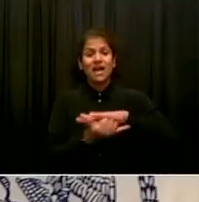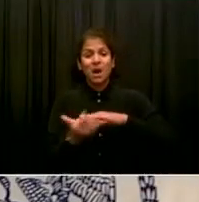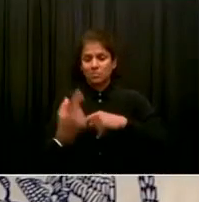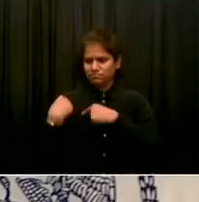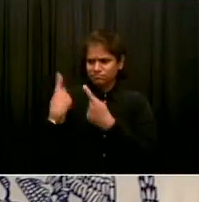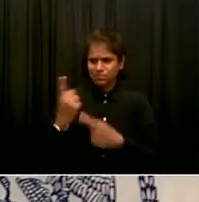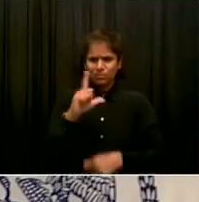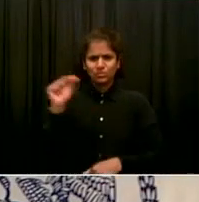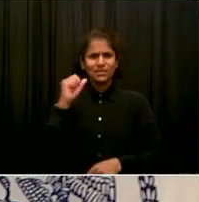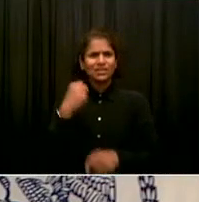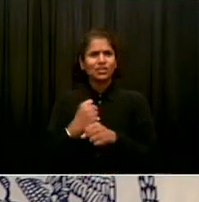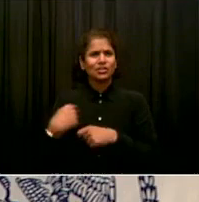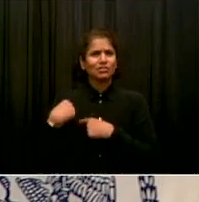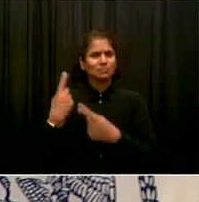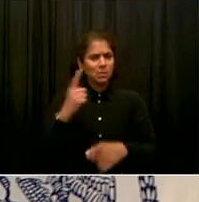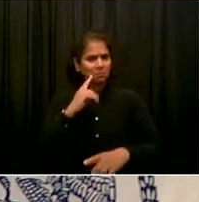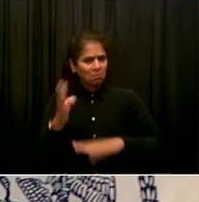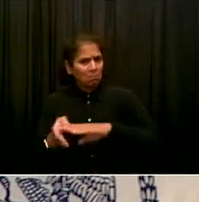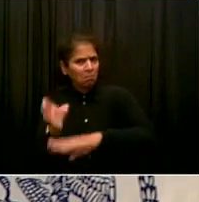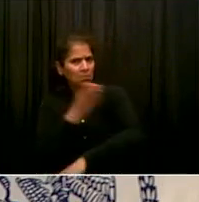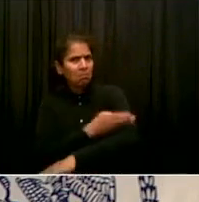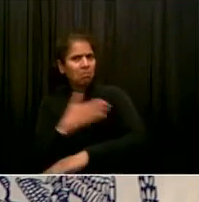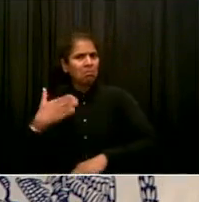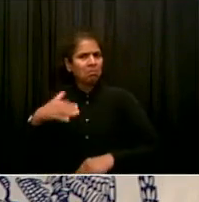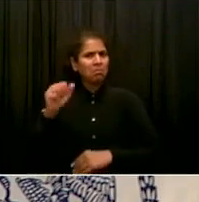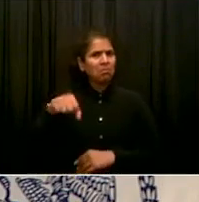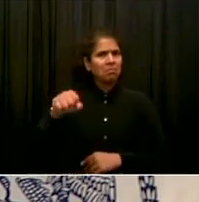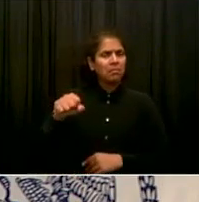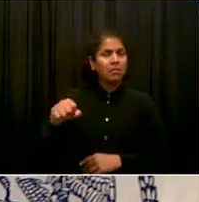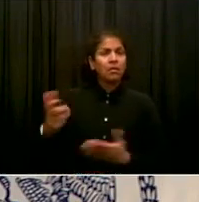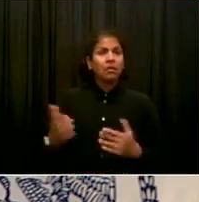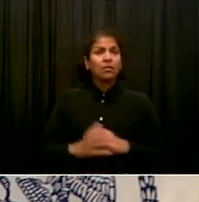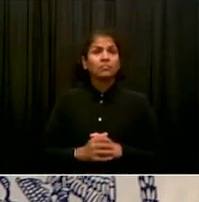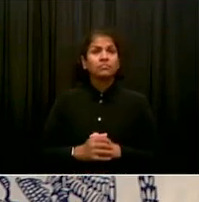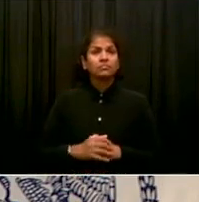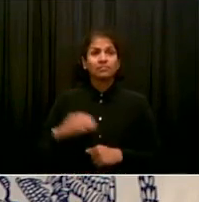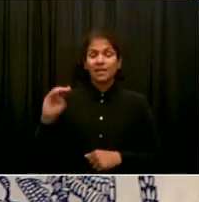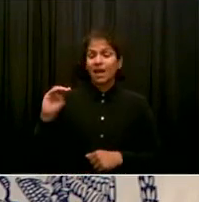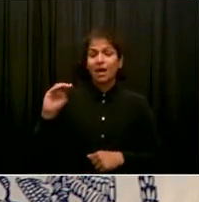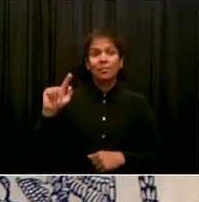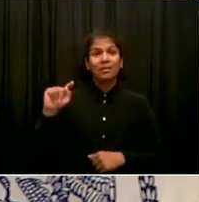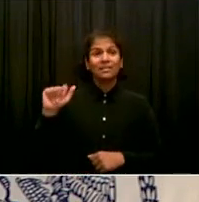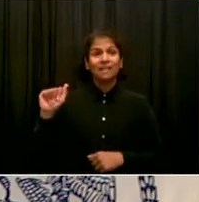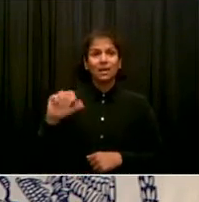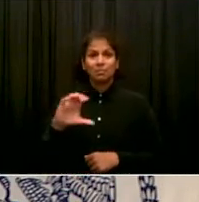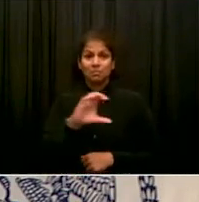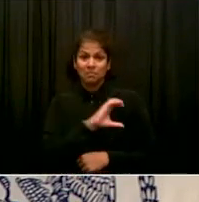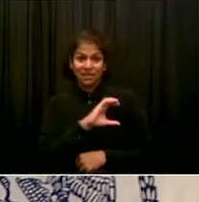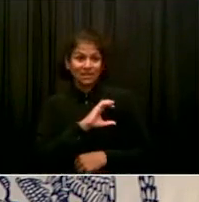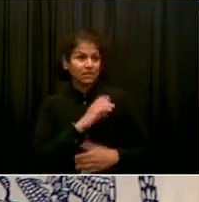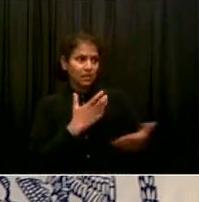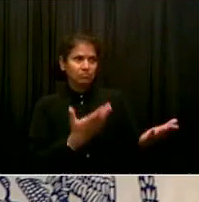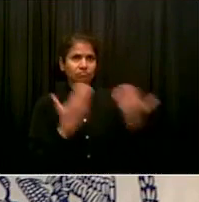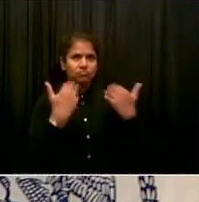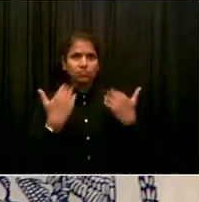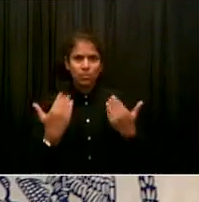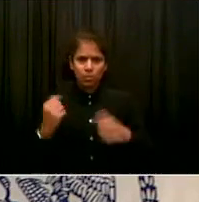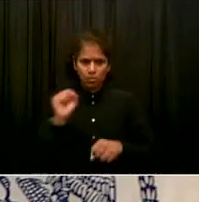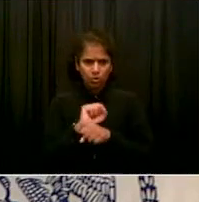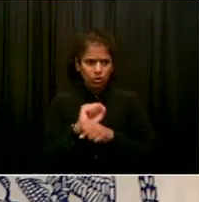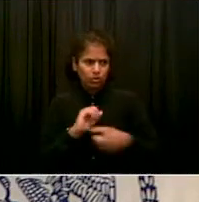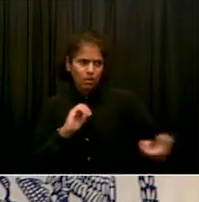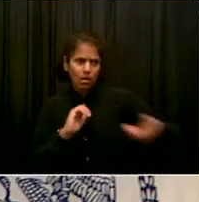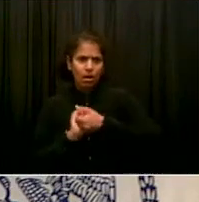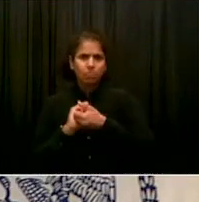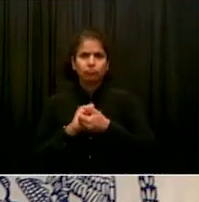We definitely welcome MTA police, and the state in the previous state administration had said